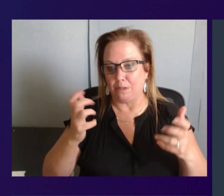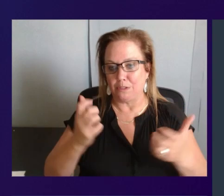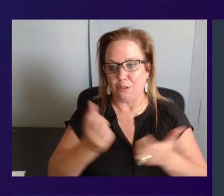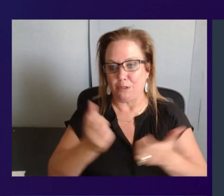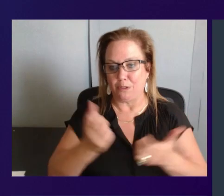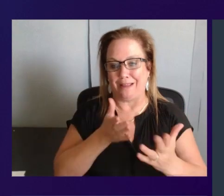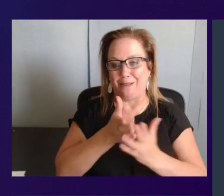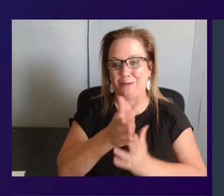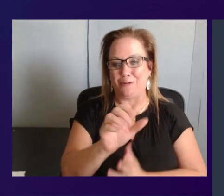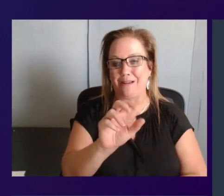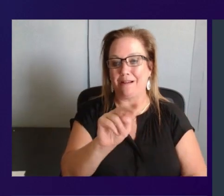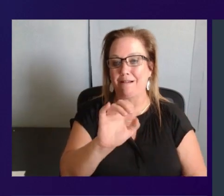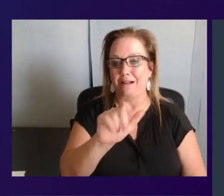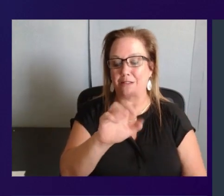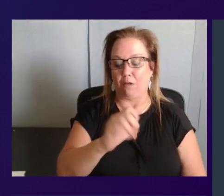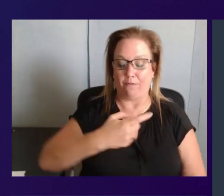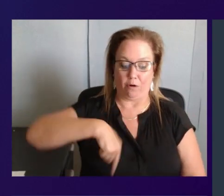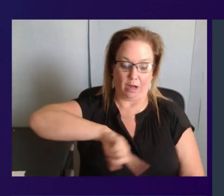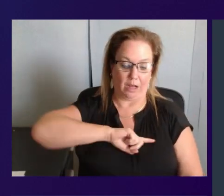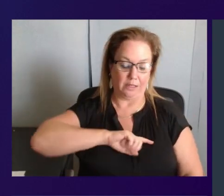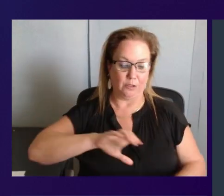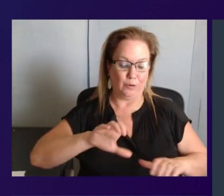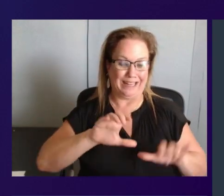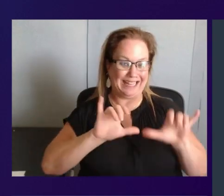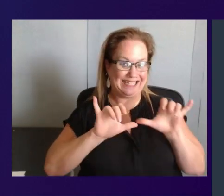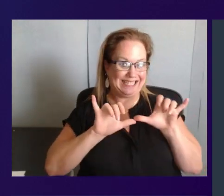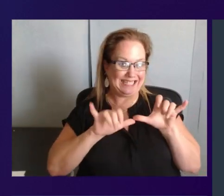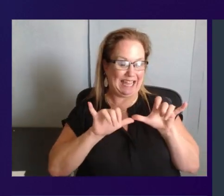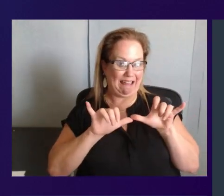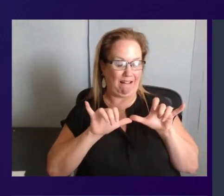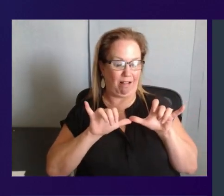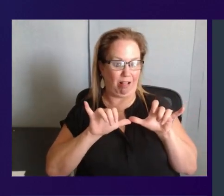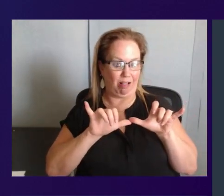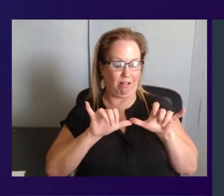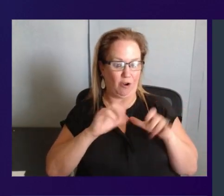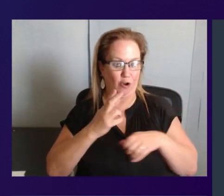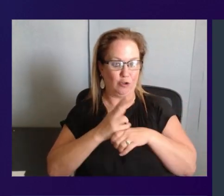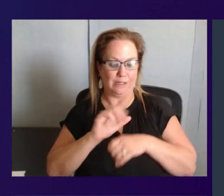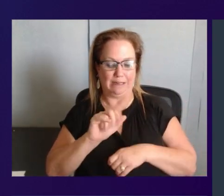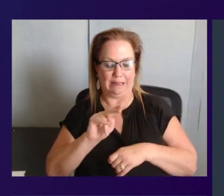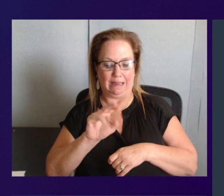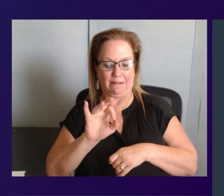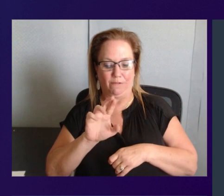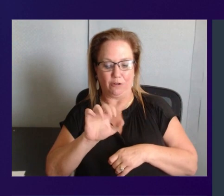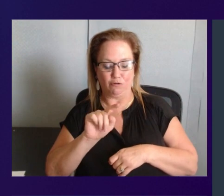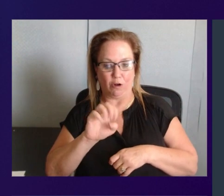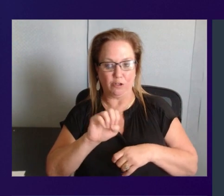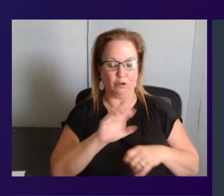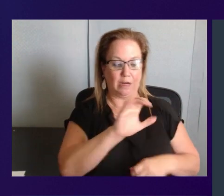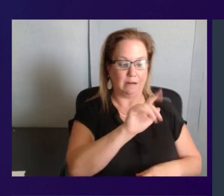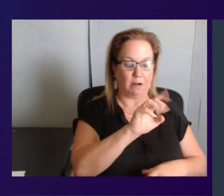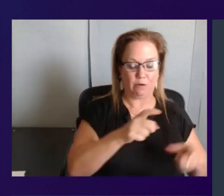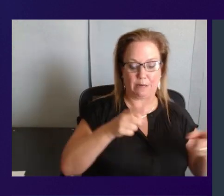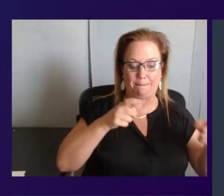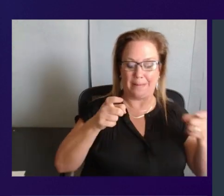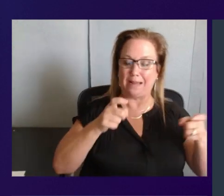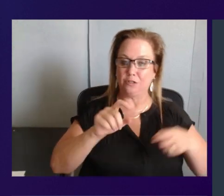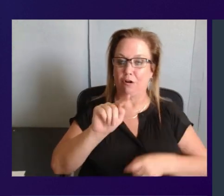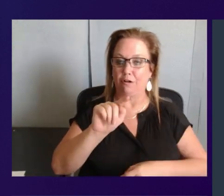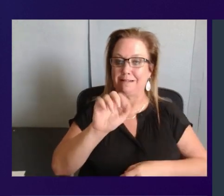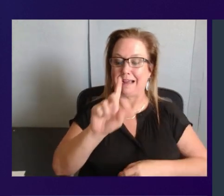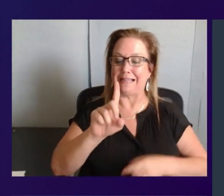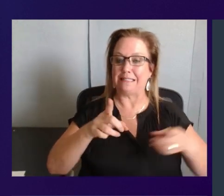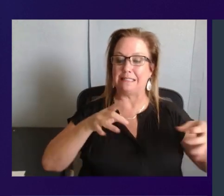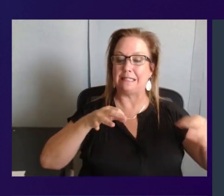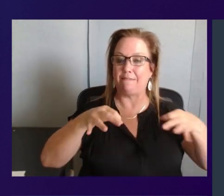console. And so for those of us who are doing this at scale, or who are using infrastructure as code to manage our task definitions and storage resources,